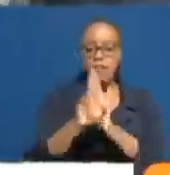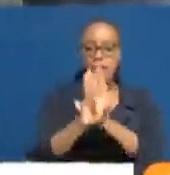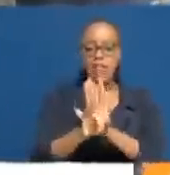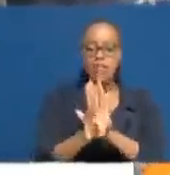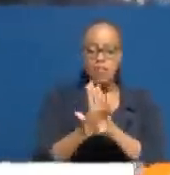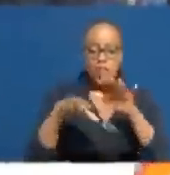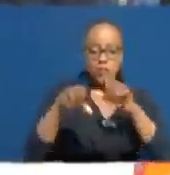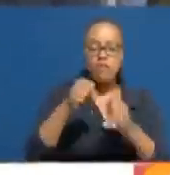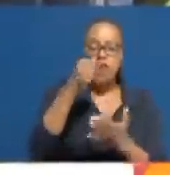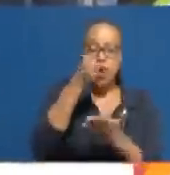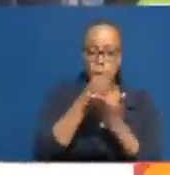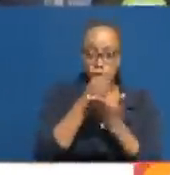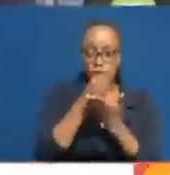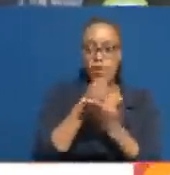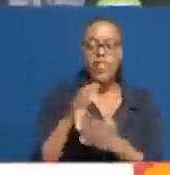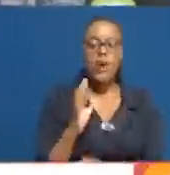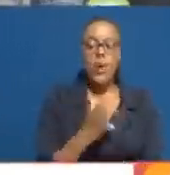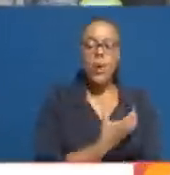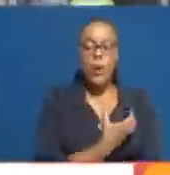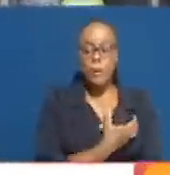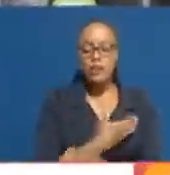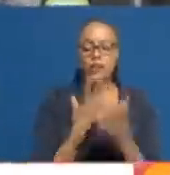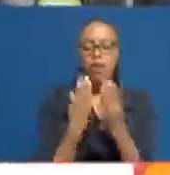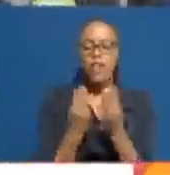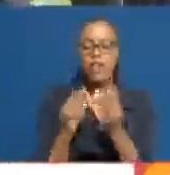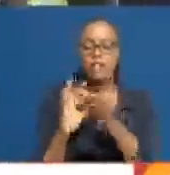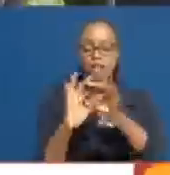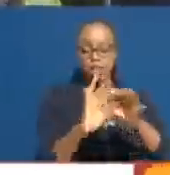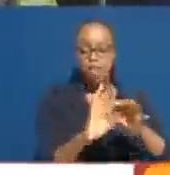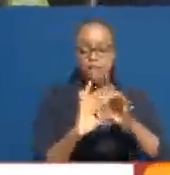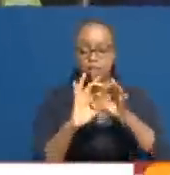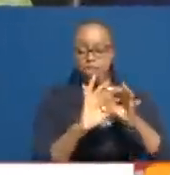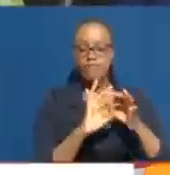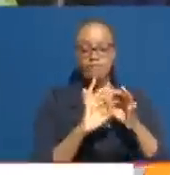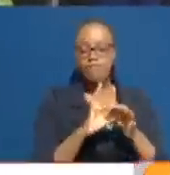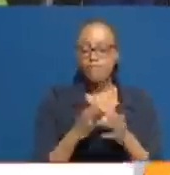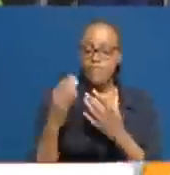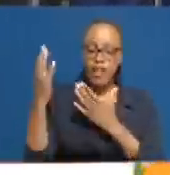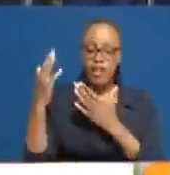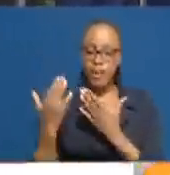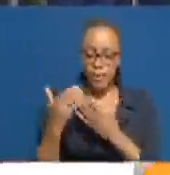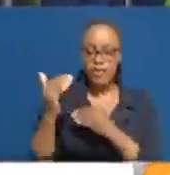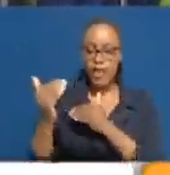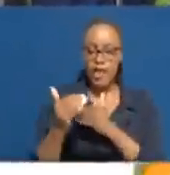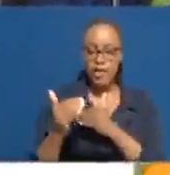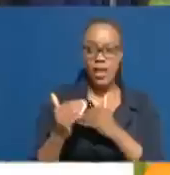Assumption of Office of the President Committee for ease of coordination and preparations for the expected swearing-in.